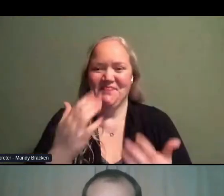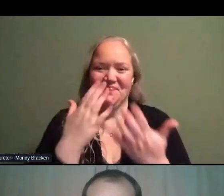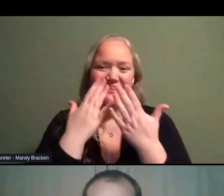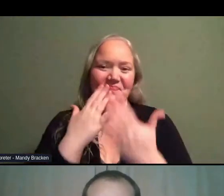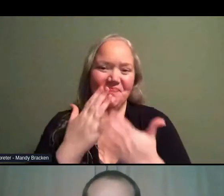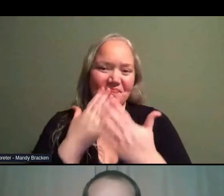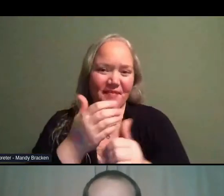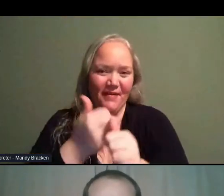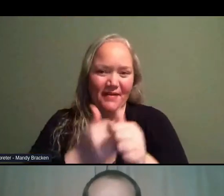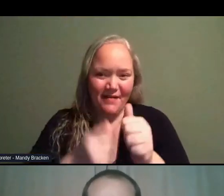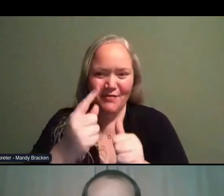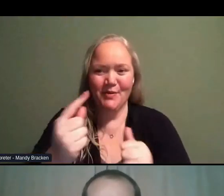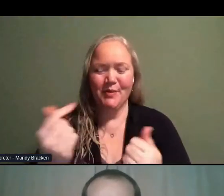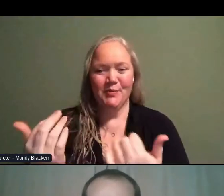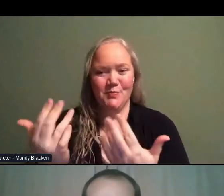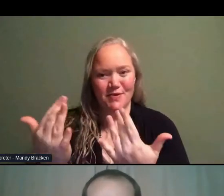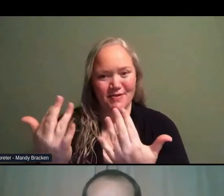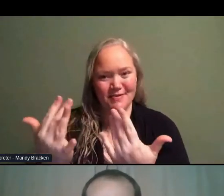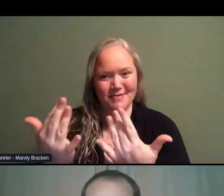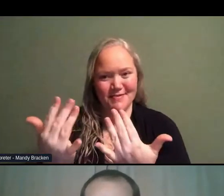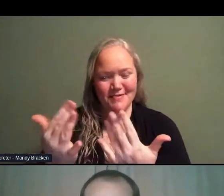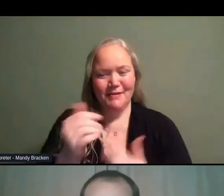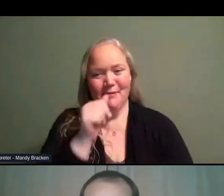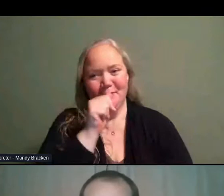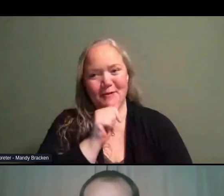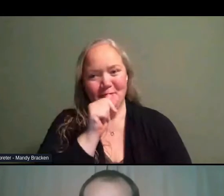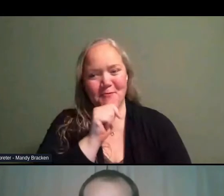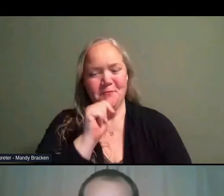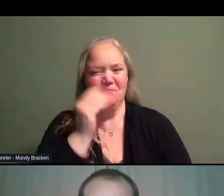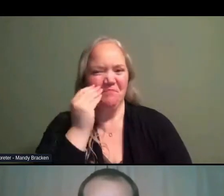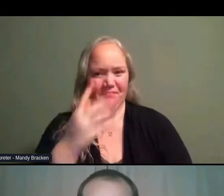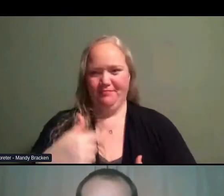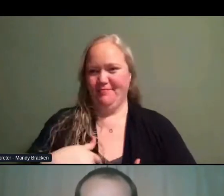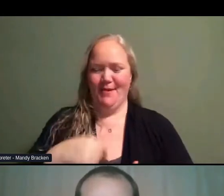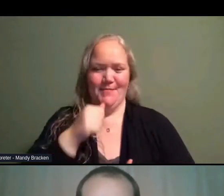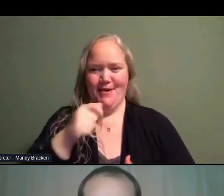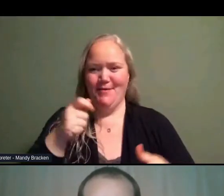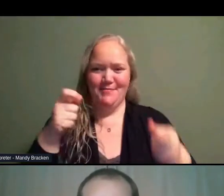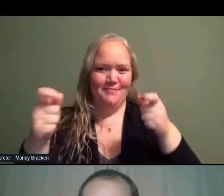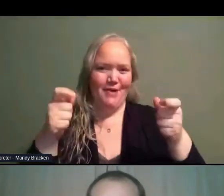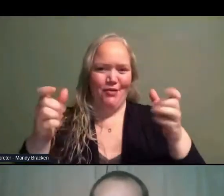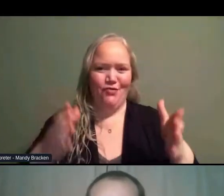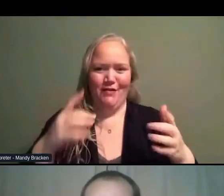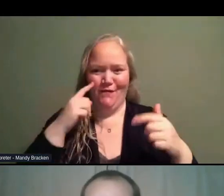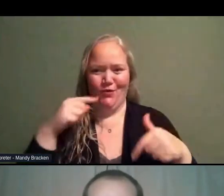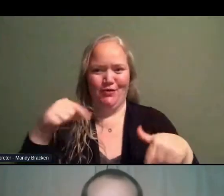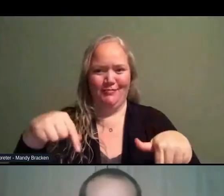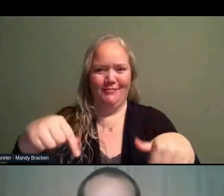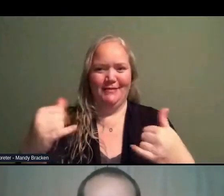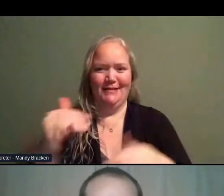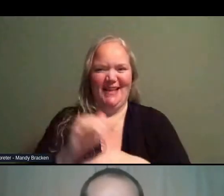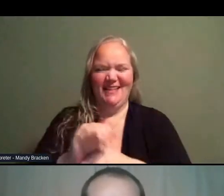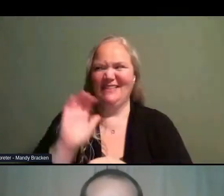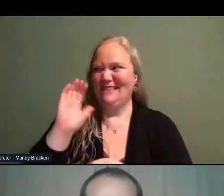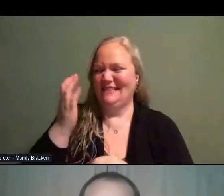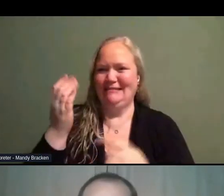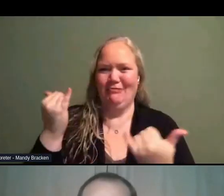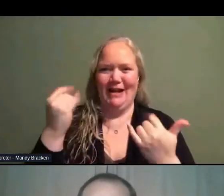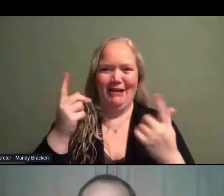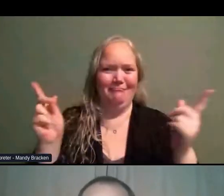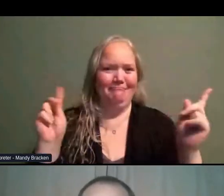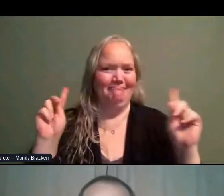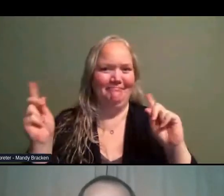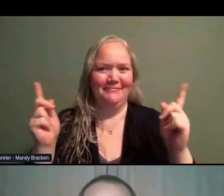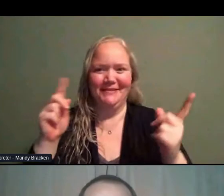I am not the moderator for this evening, but there seems to be a little bit of confusion with our proper moderator, Rabbi